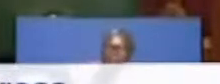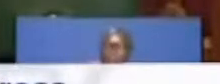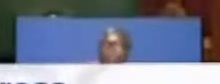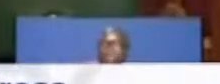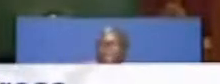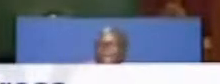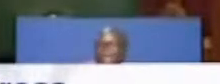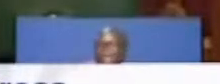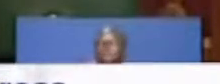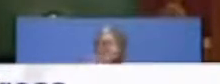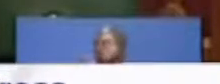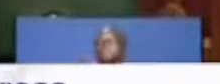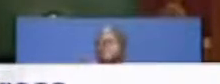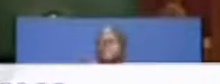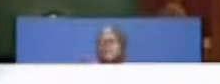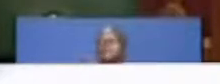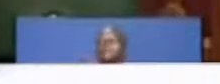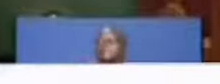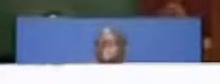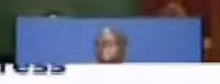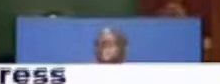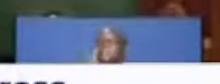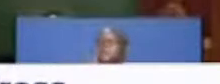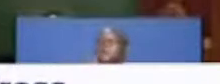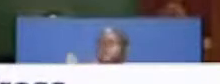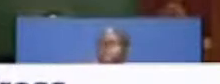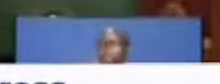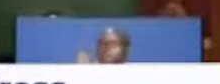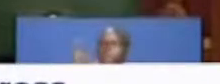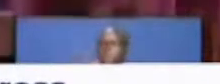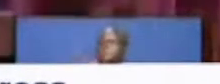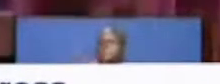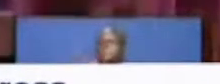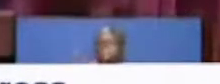pride inherent of one owning a decent home.